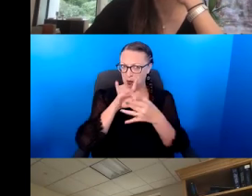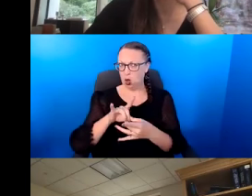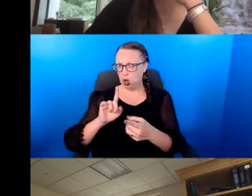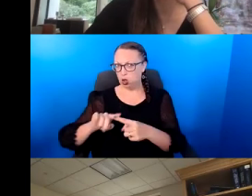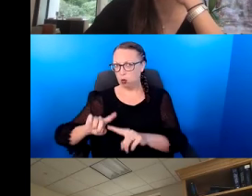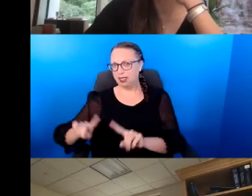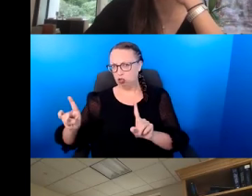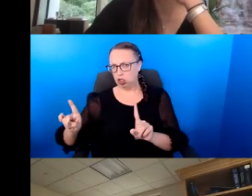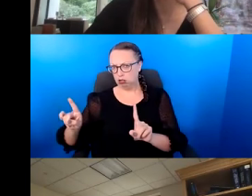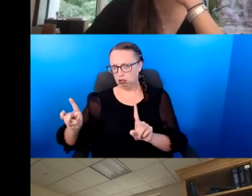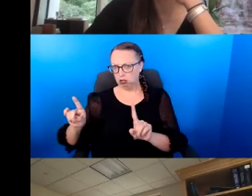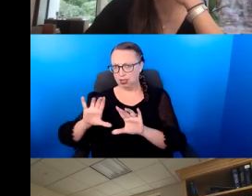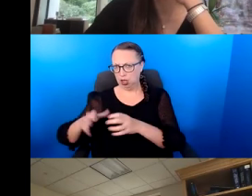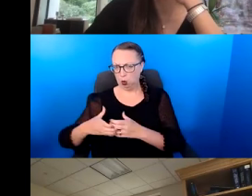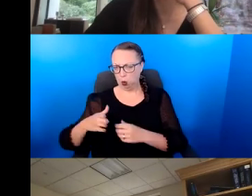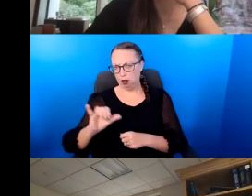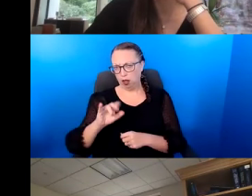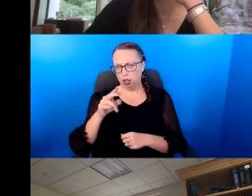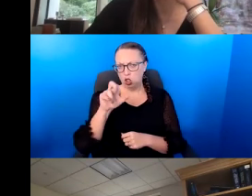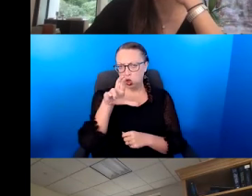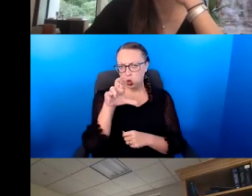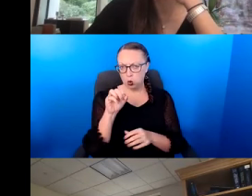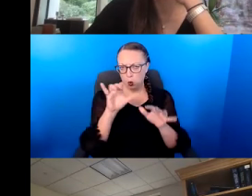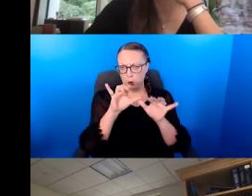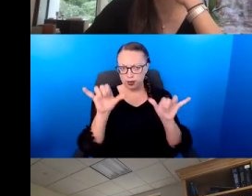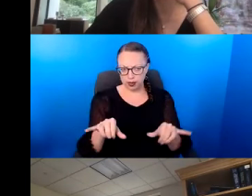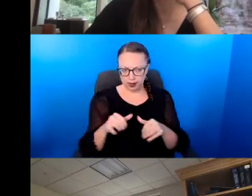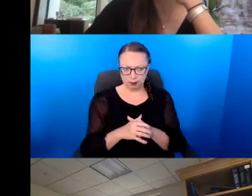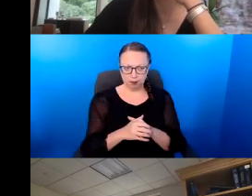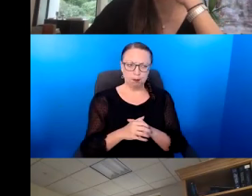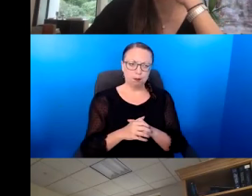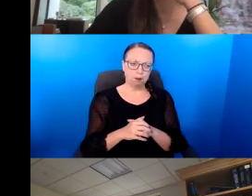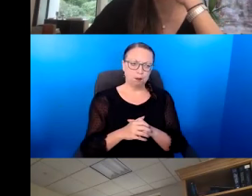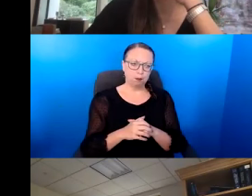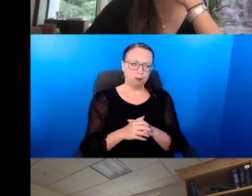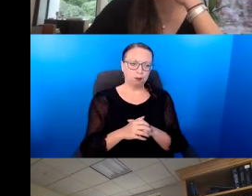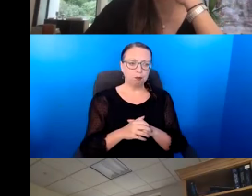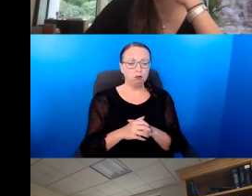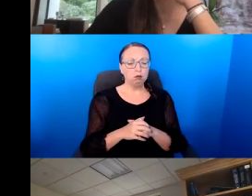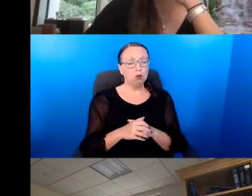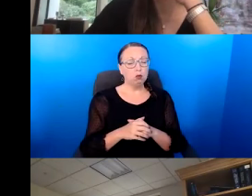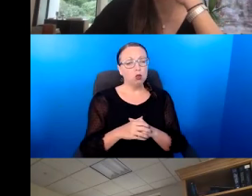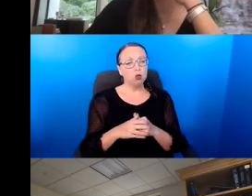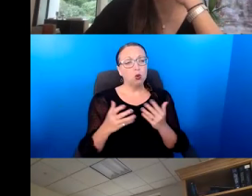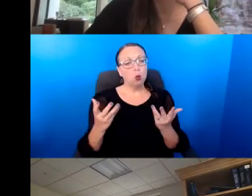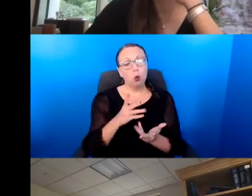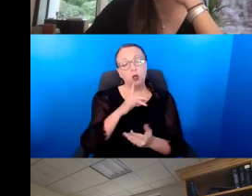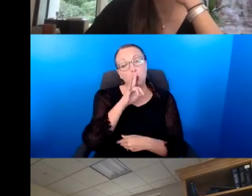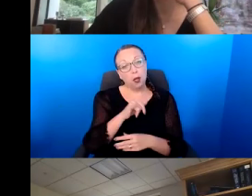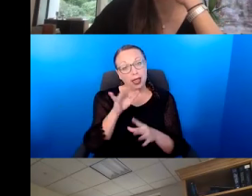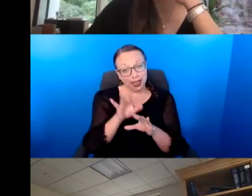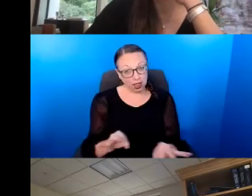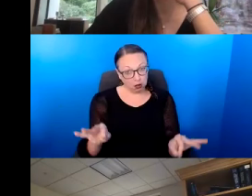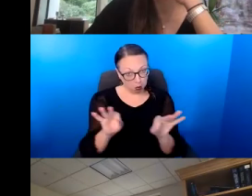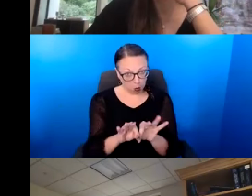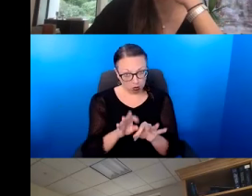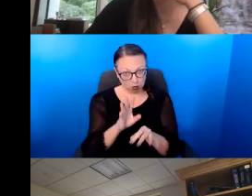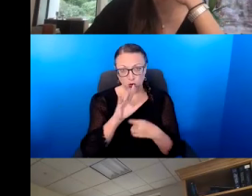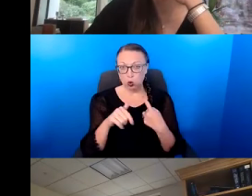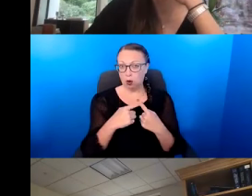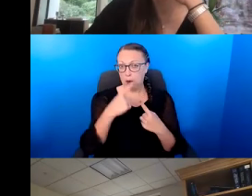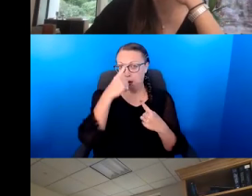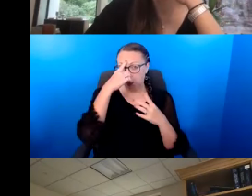like a neural system. What really matters, if you wanted to talk about brain organization